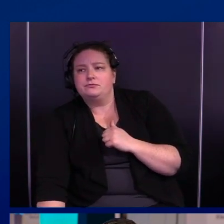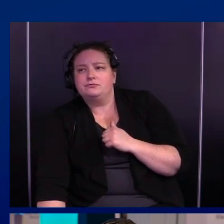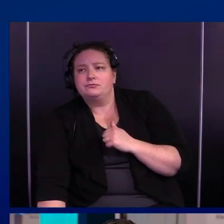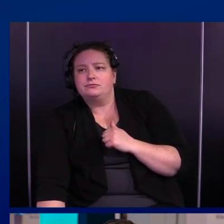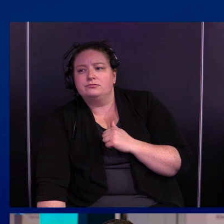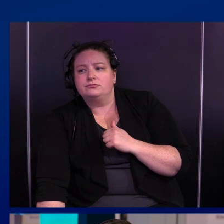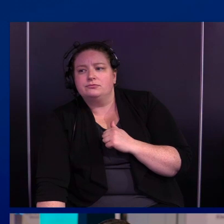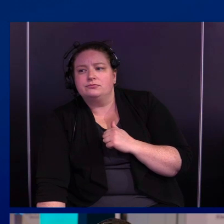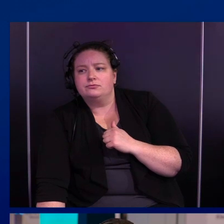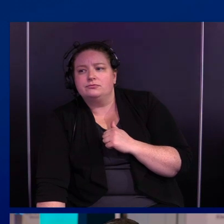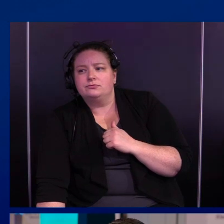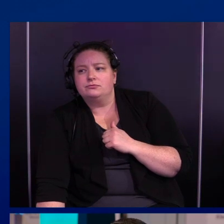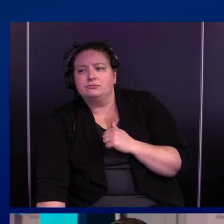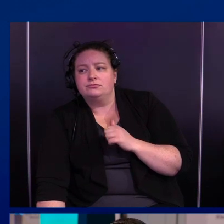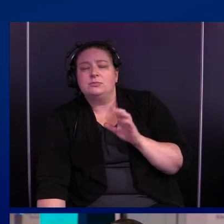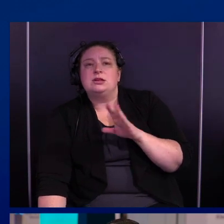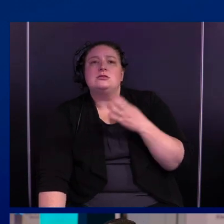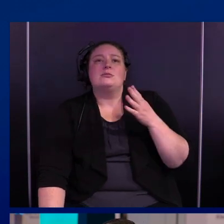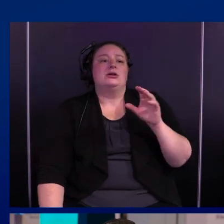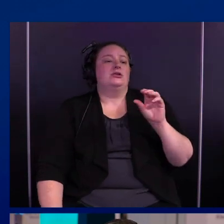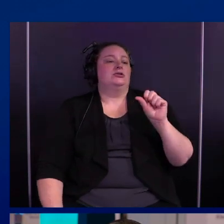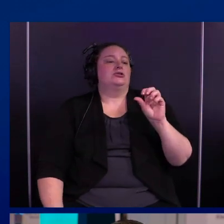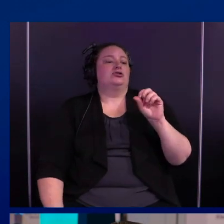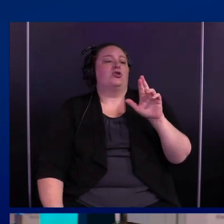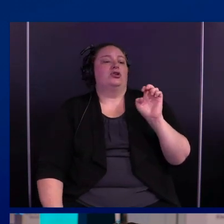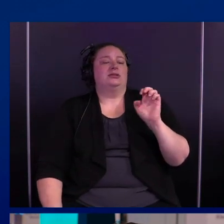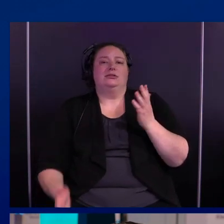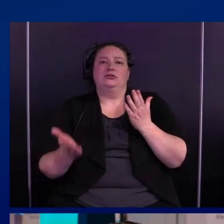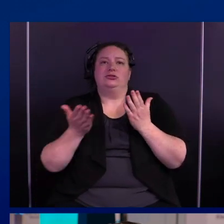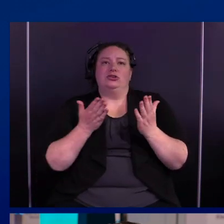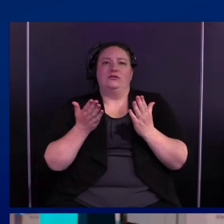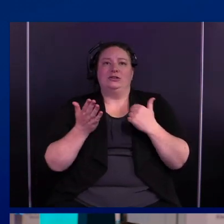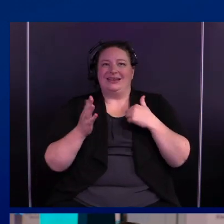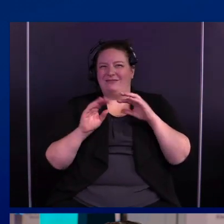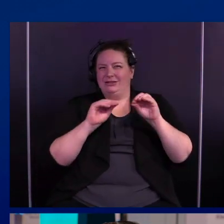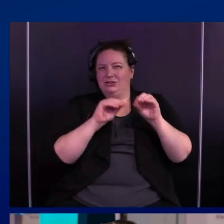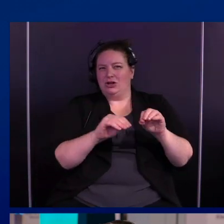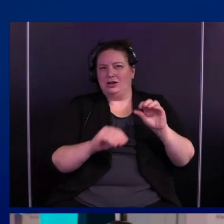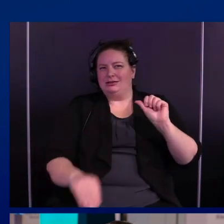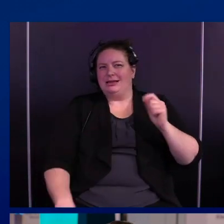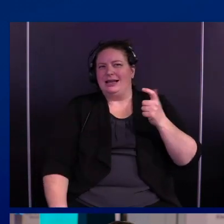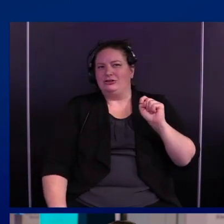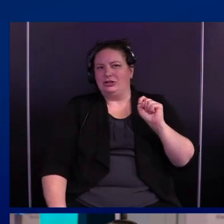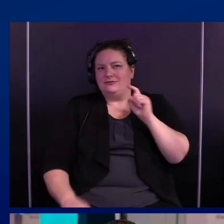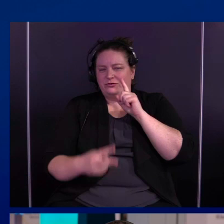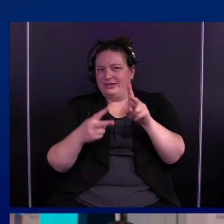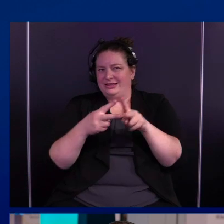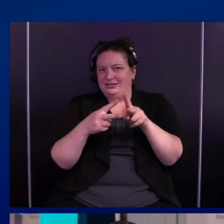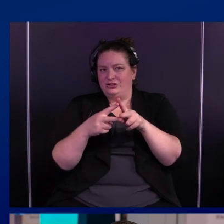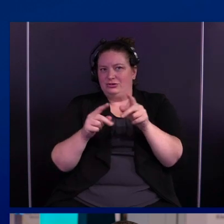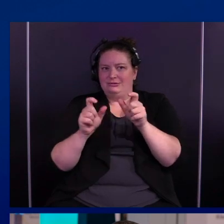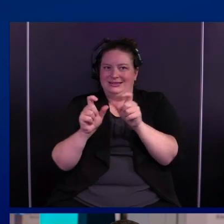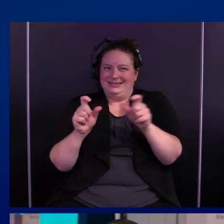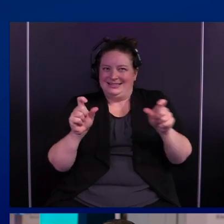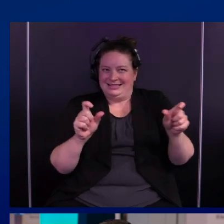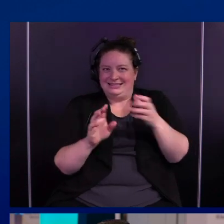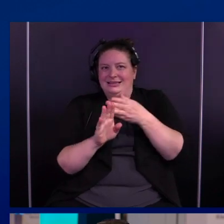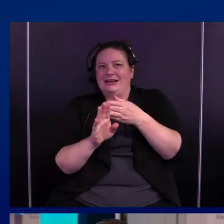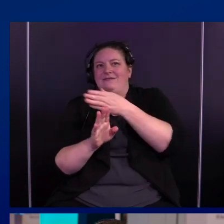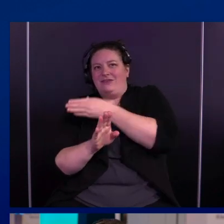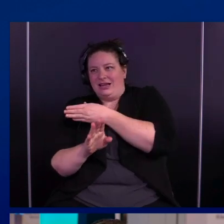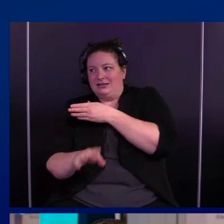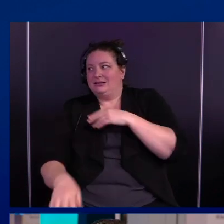let's open up the source servers. I've installed the agent on these two instances in advance. We can do